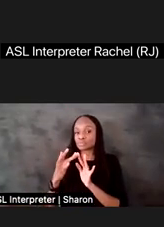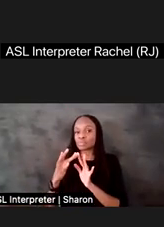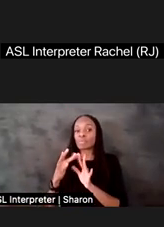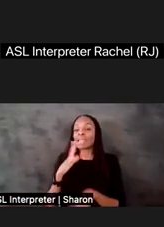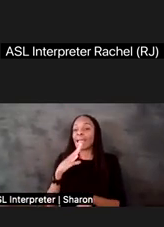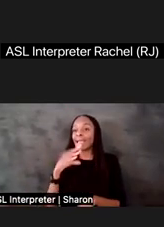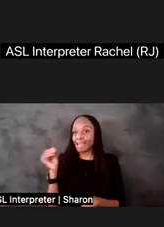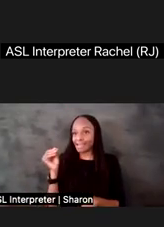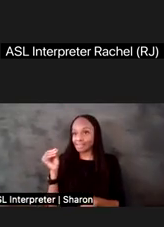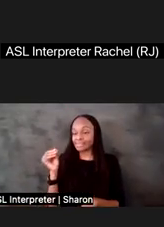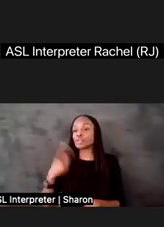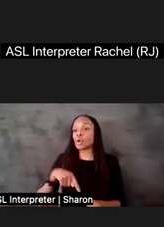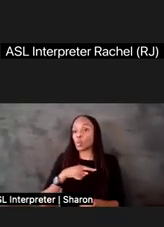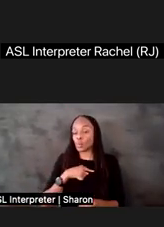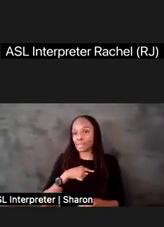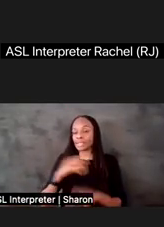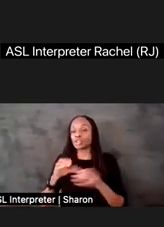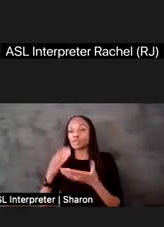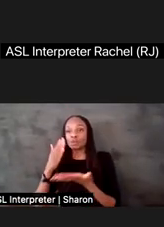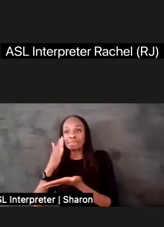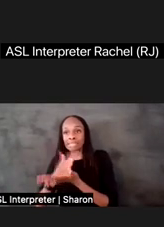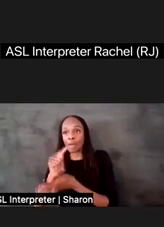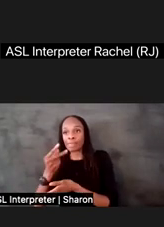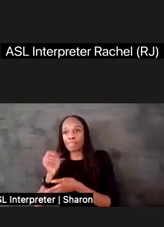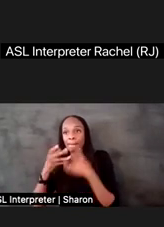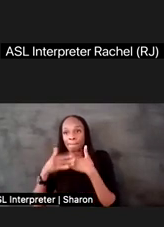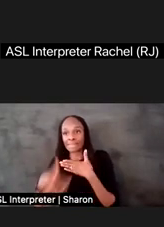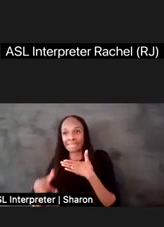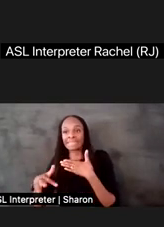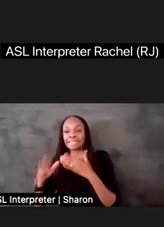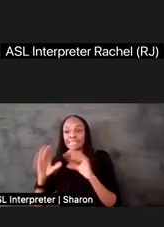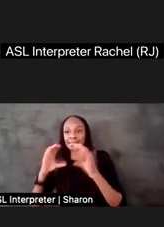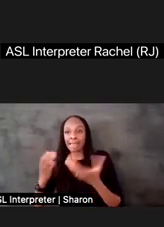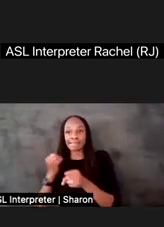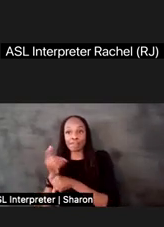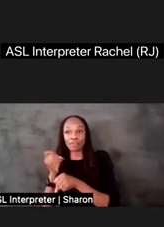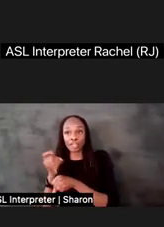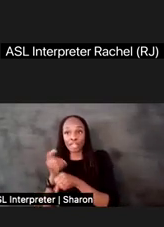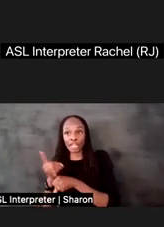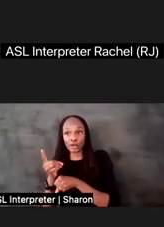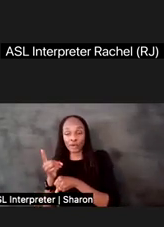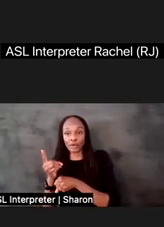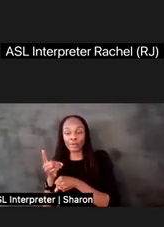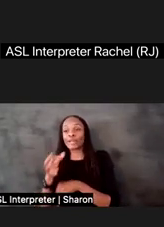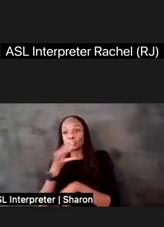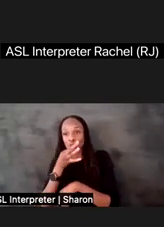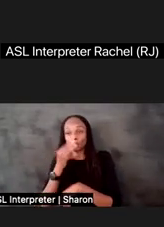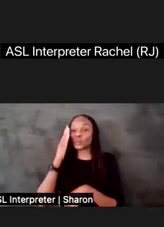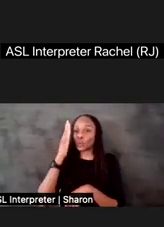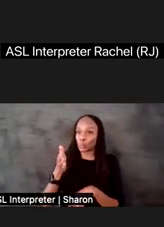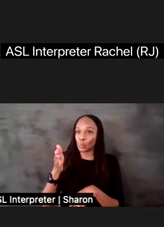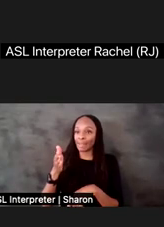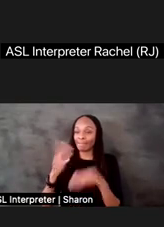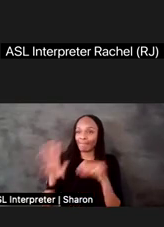And we do Stop the Bleed courses now annually. And pretty soon we'll be doing and adding